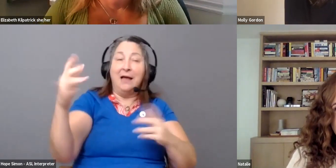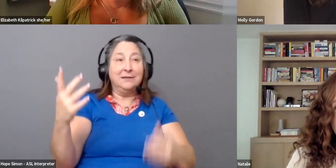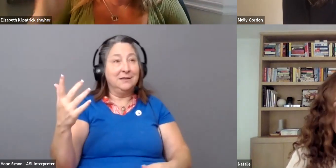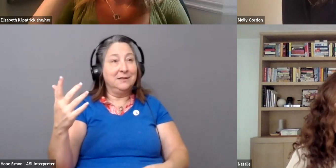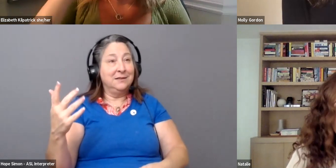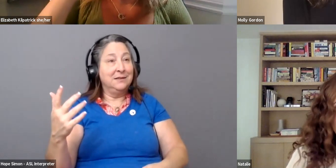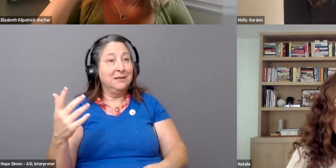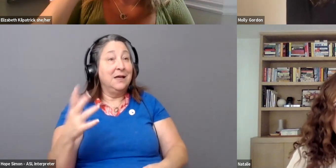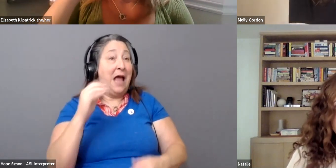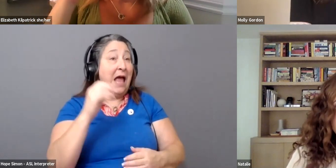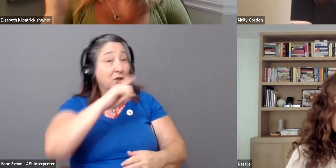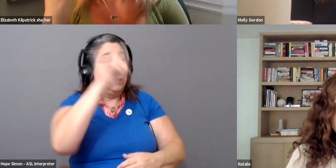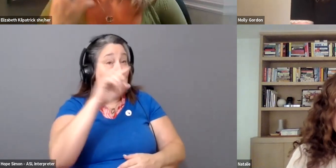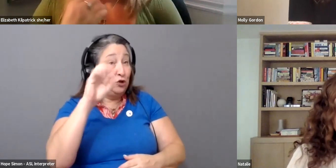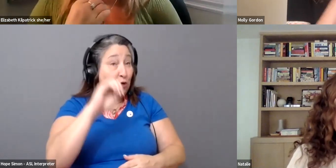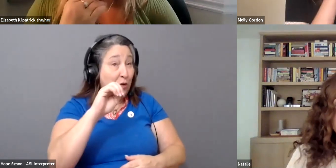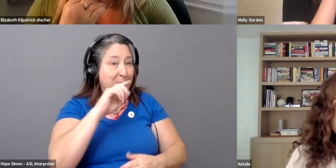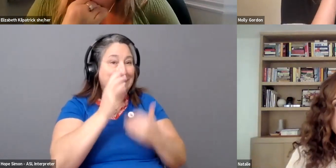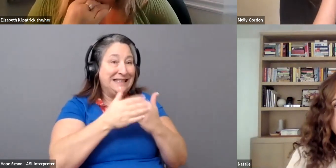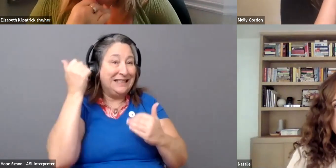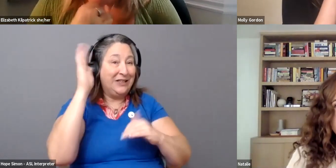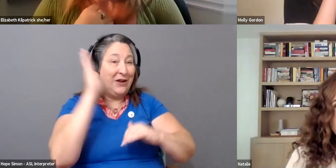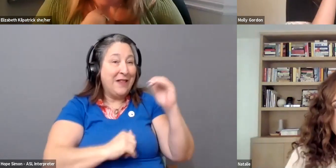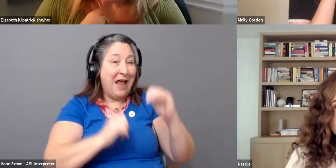an actual coffee. Yeah. Right? You don't drink anything.